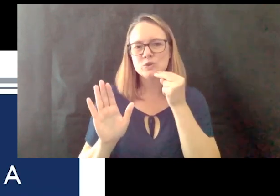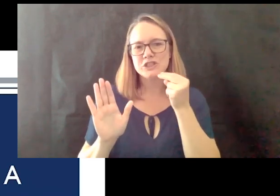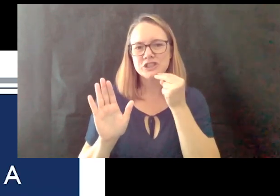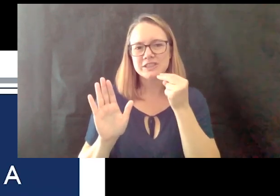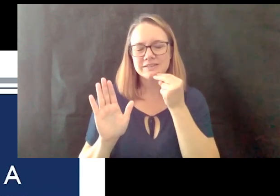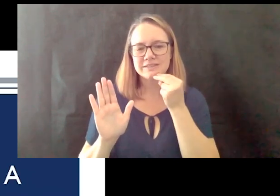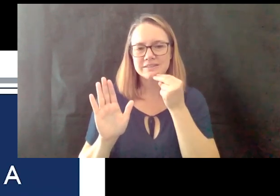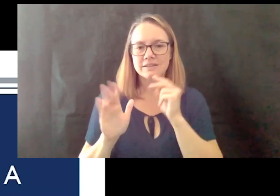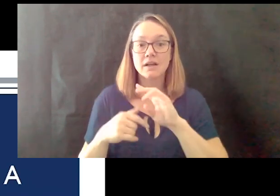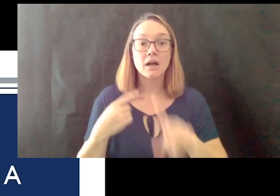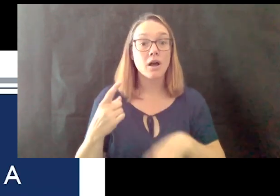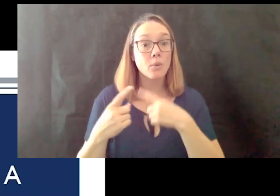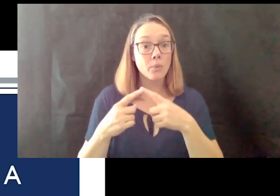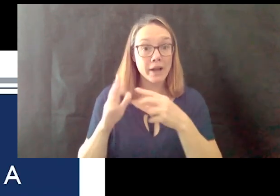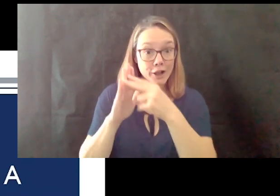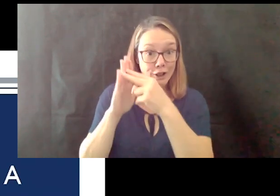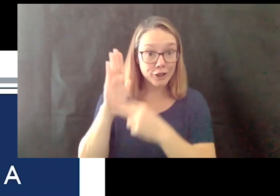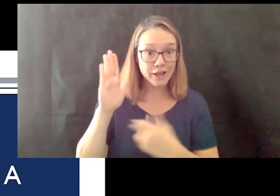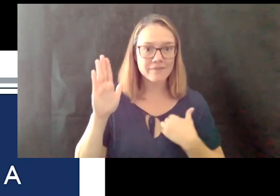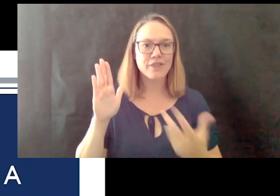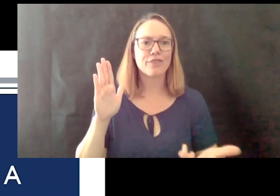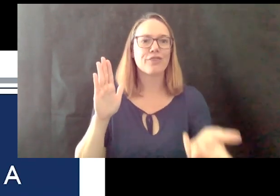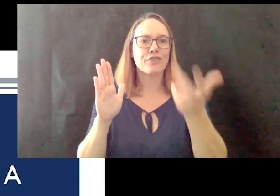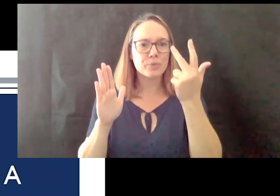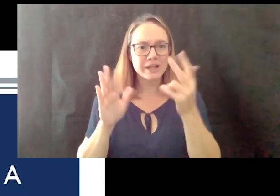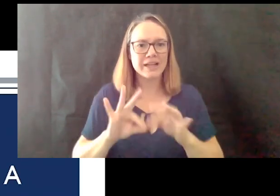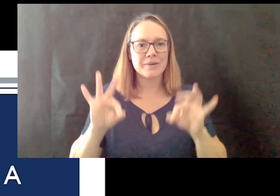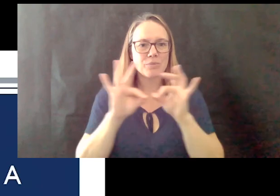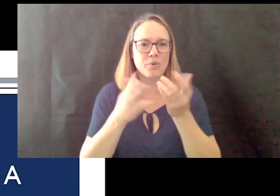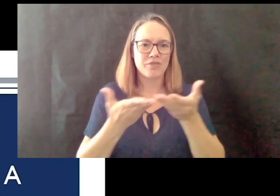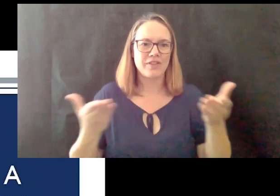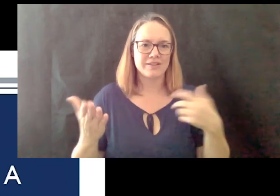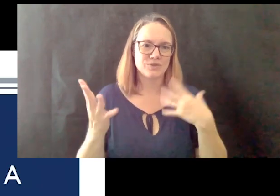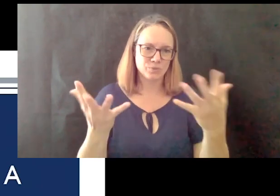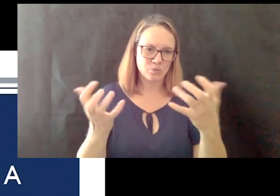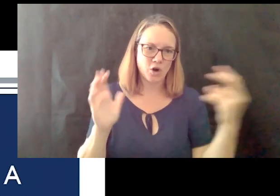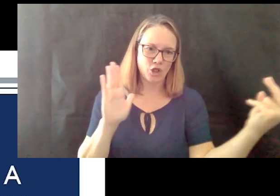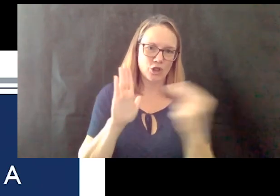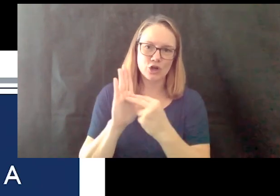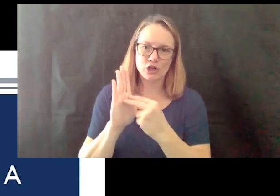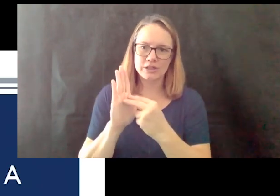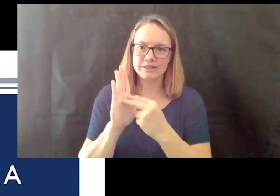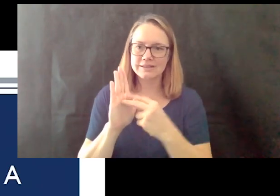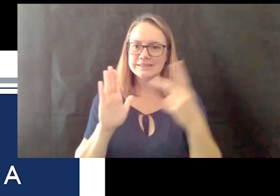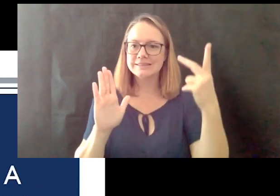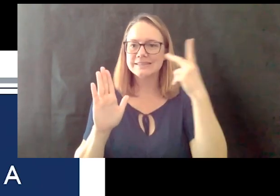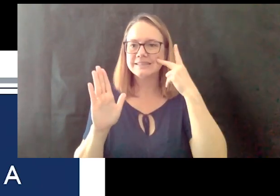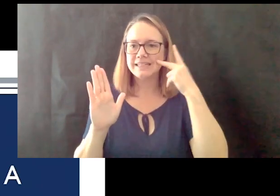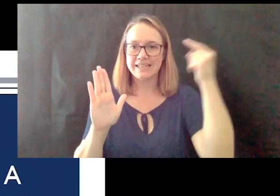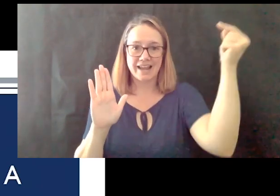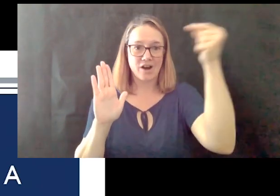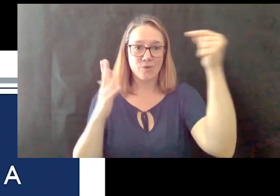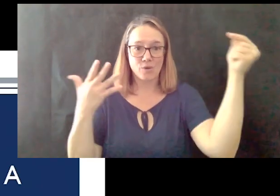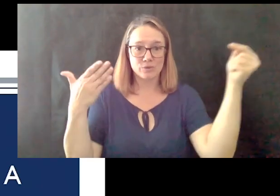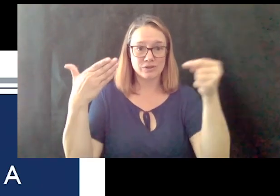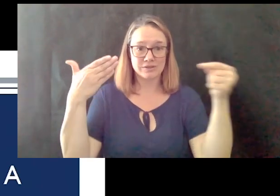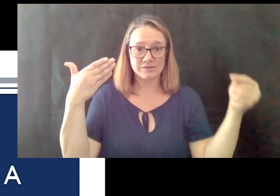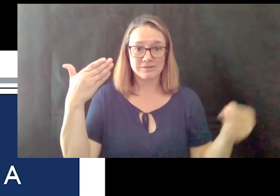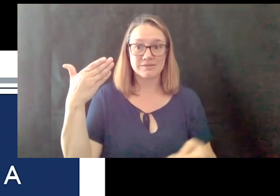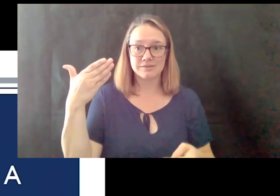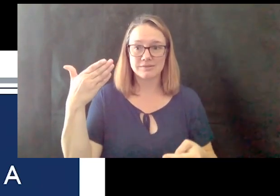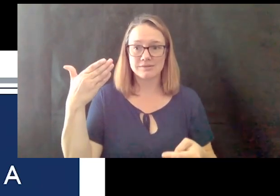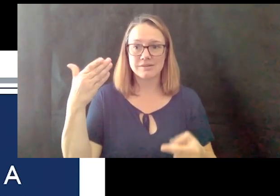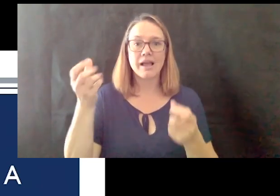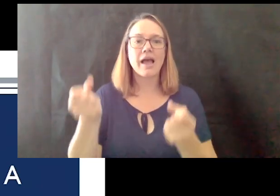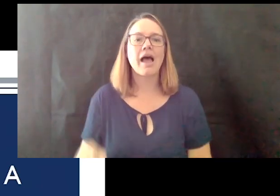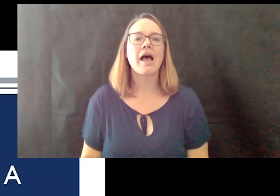mentioned earlier. Really, when we're looking at a nutrition label, there's three major things we want to look at. You can see the arrows there pointing to